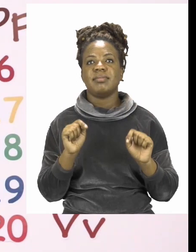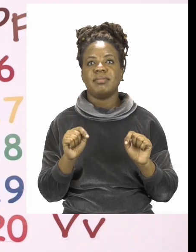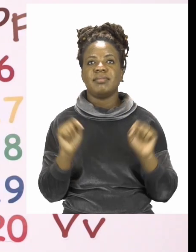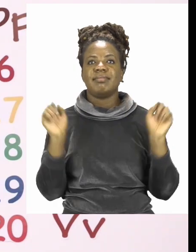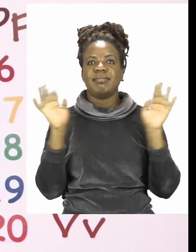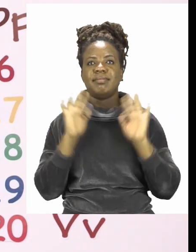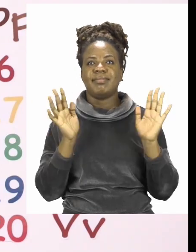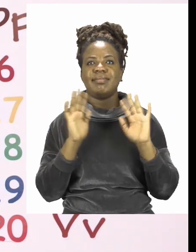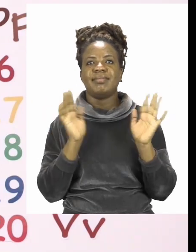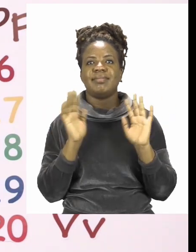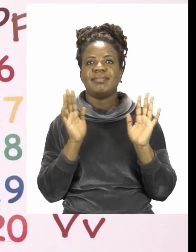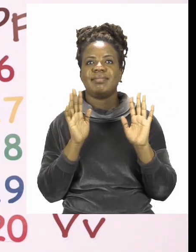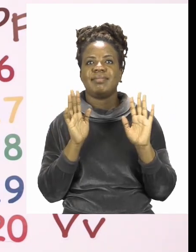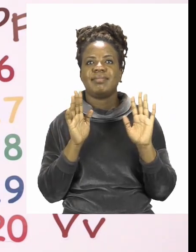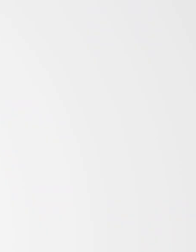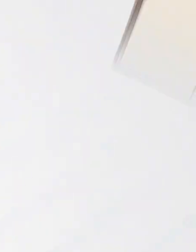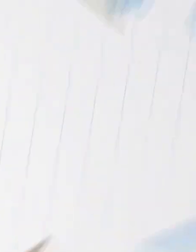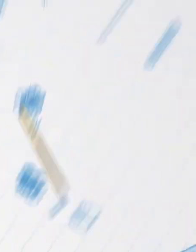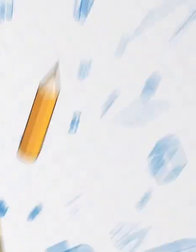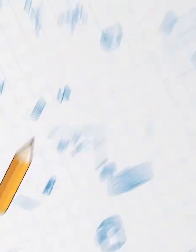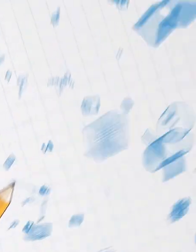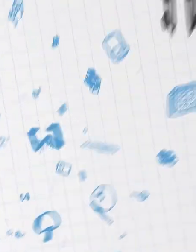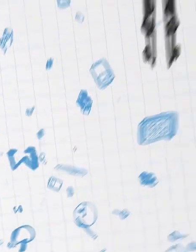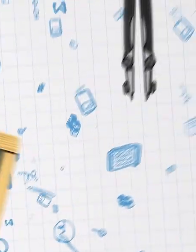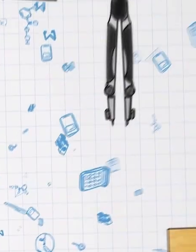and goodbye.